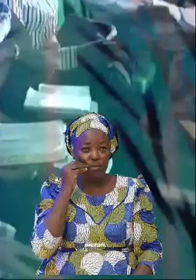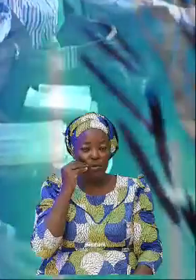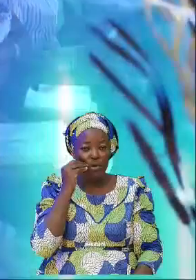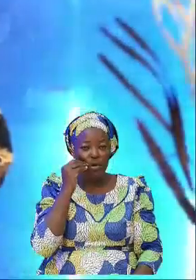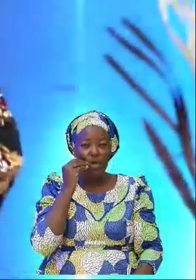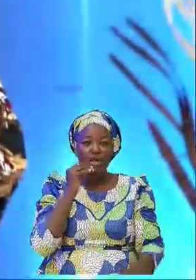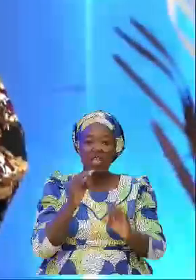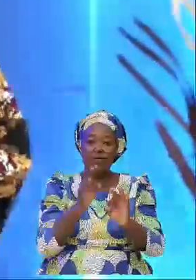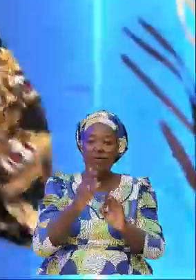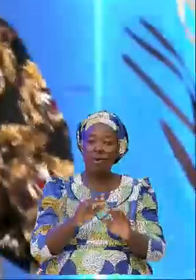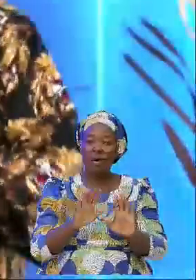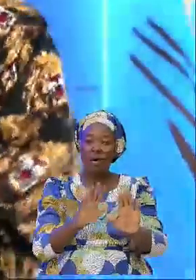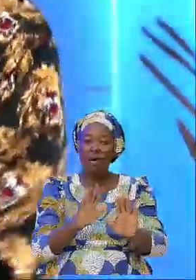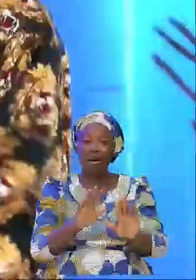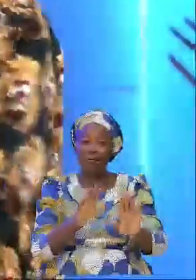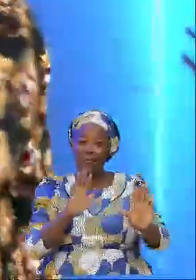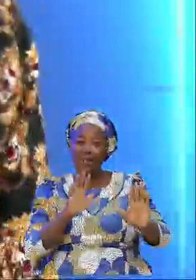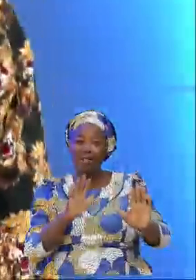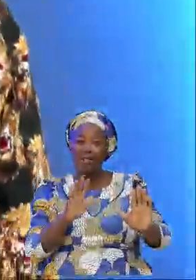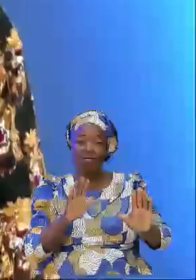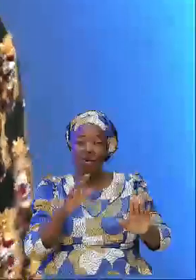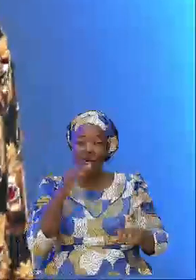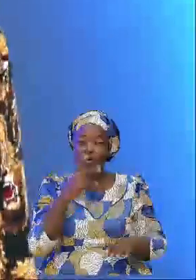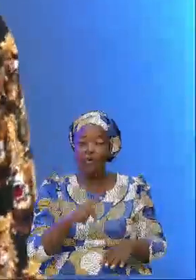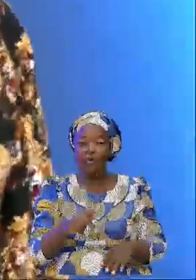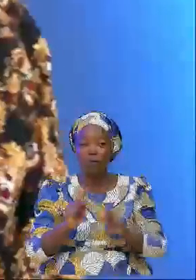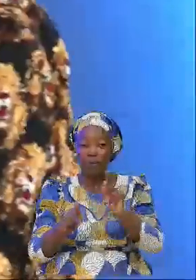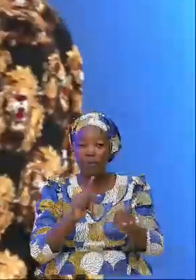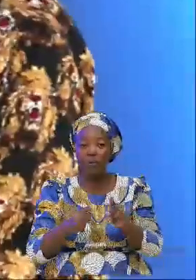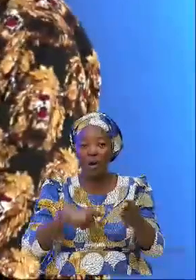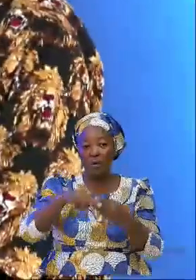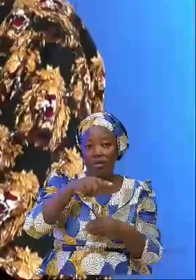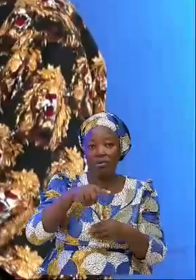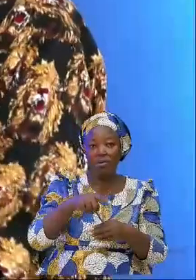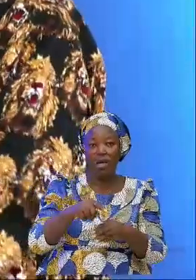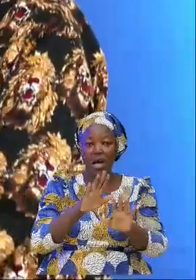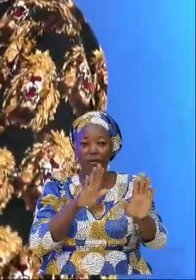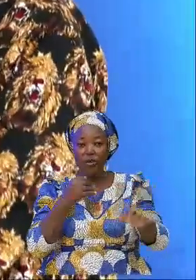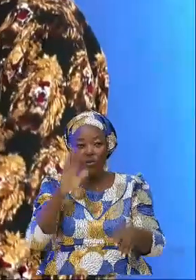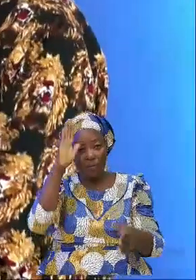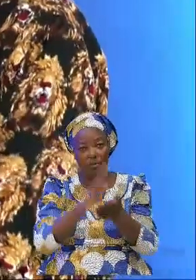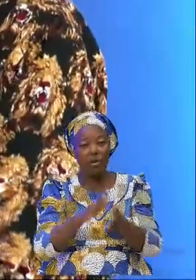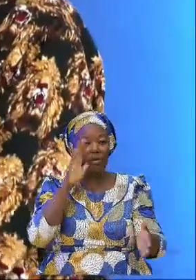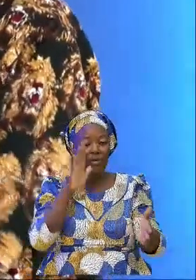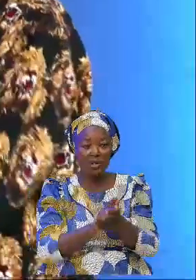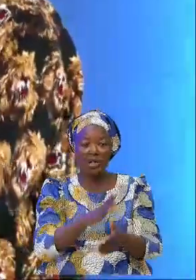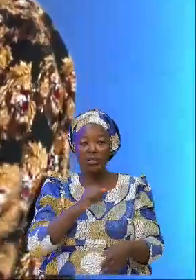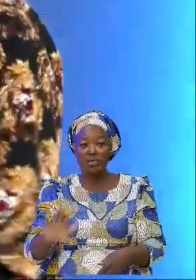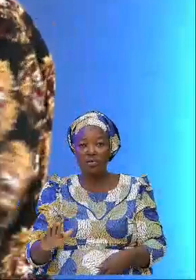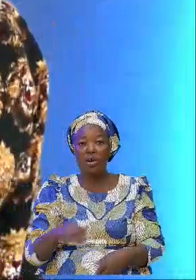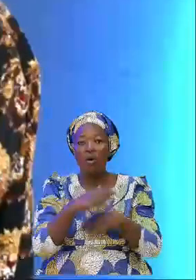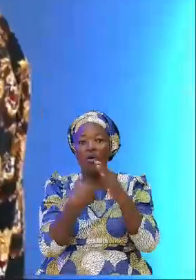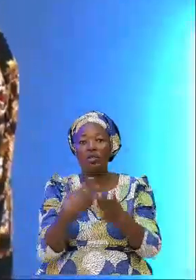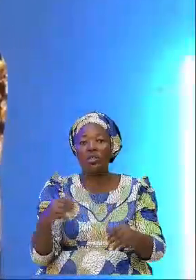at home, if you are afraid of the people around you, you're afraid of your wife, you're afraid of your husband, you're afraid